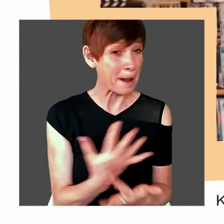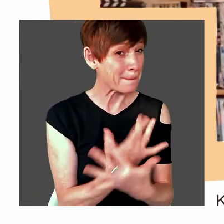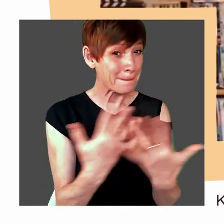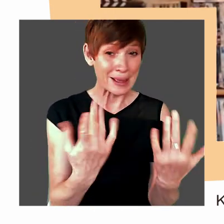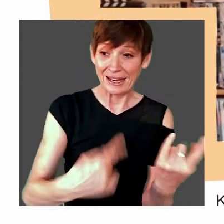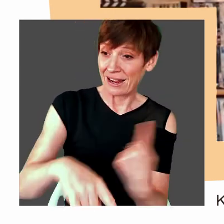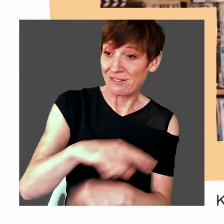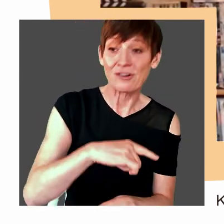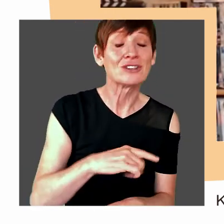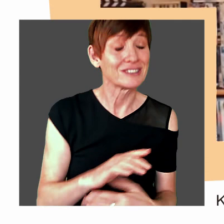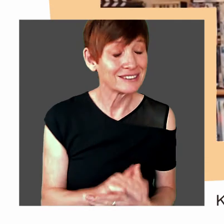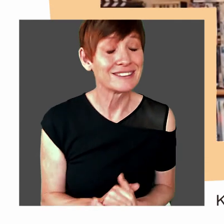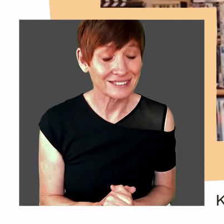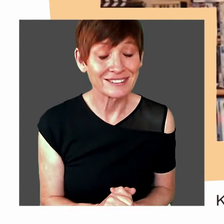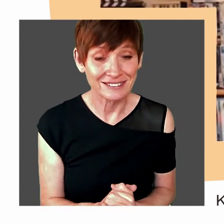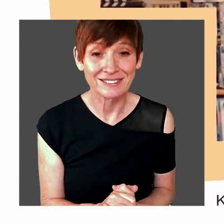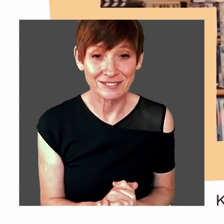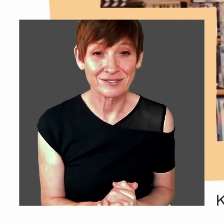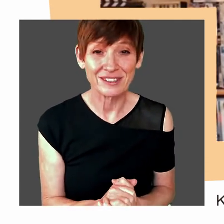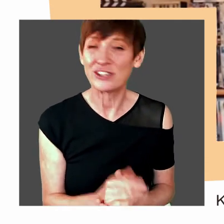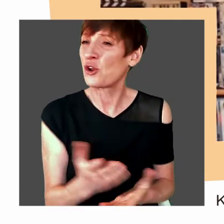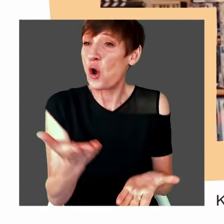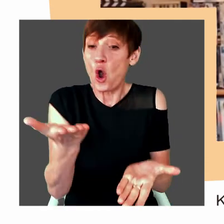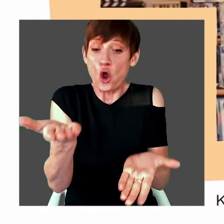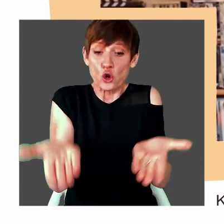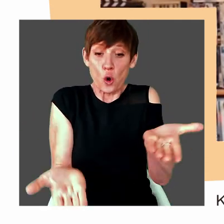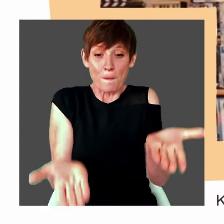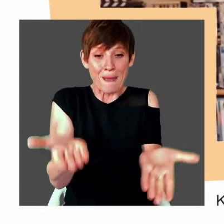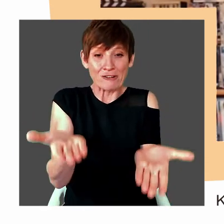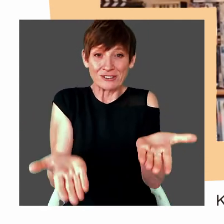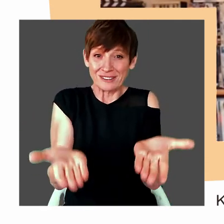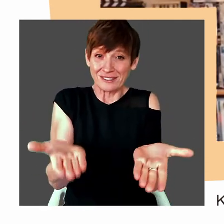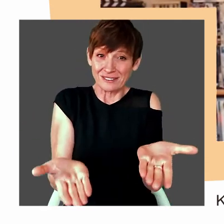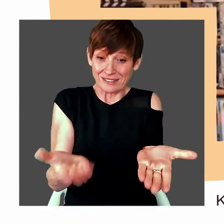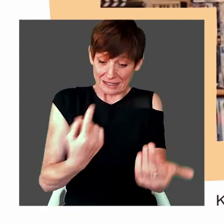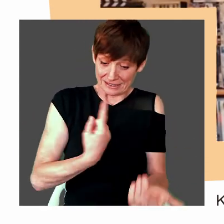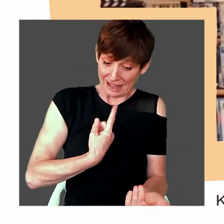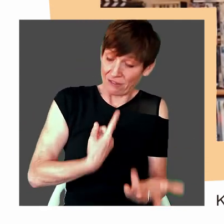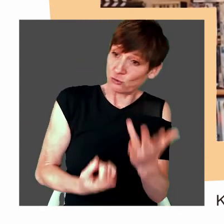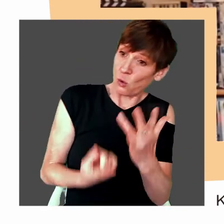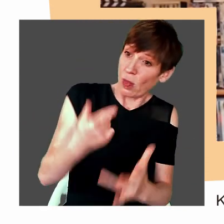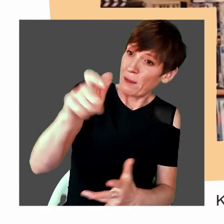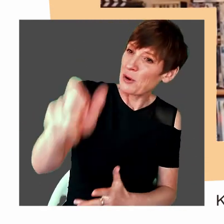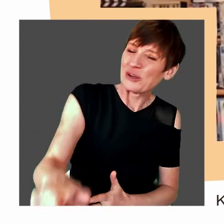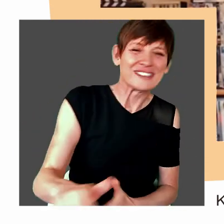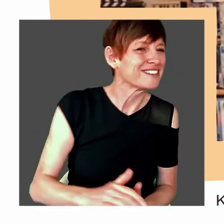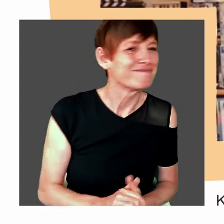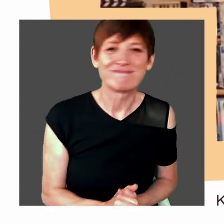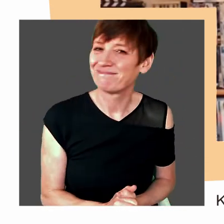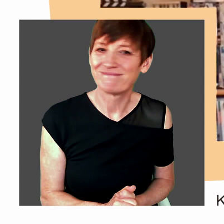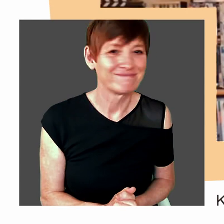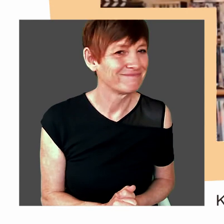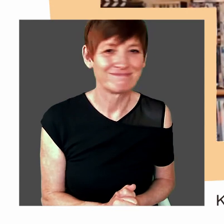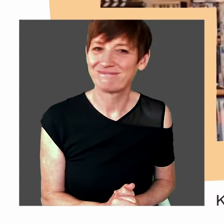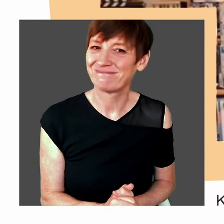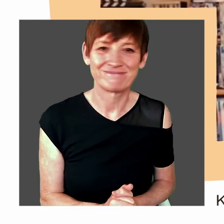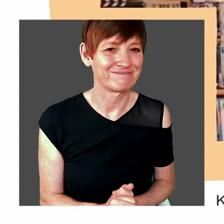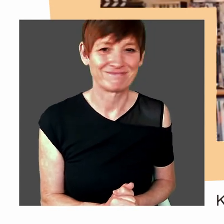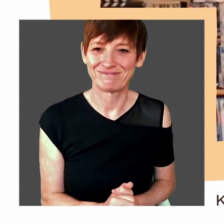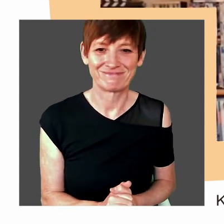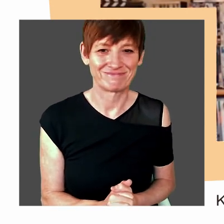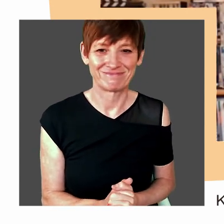of expressing that idea of comparison is the thief of joy and all that kind of thing. Like, as soon as you start comparing yourself to other people, it can be